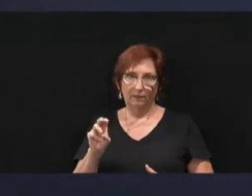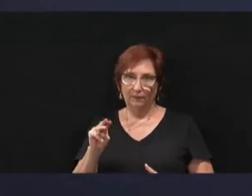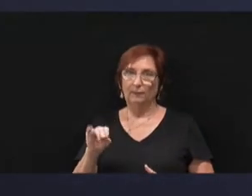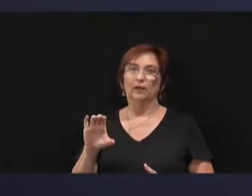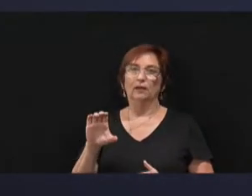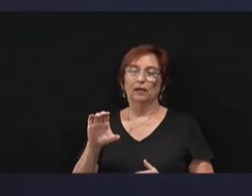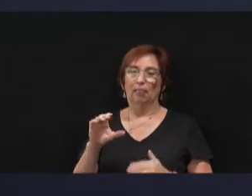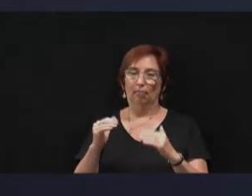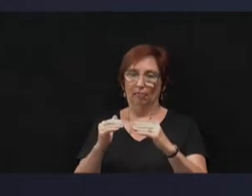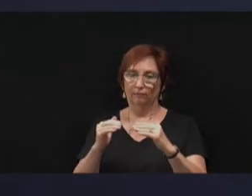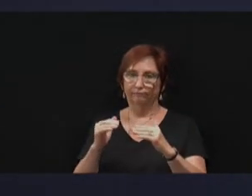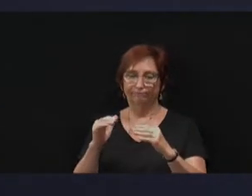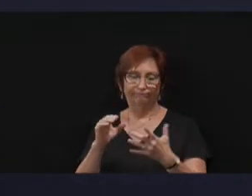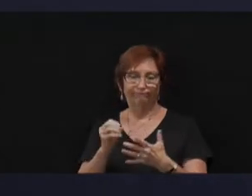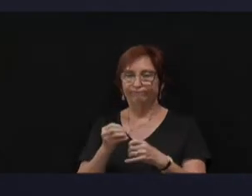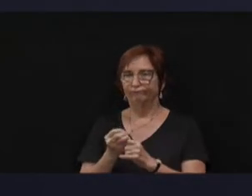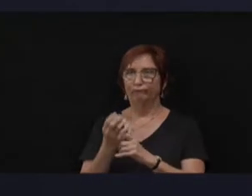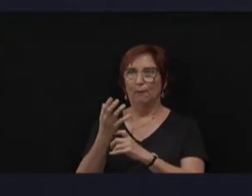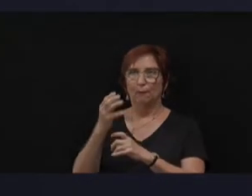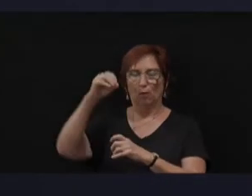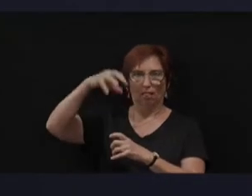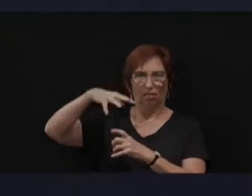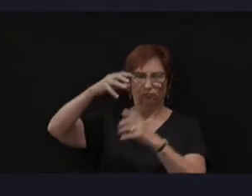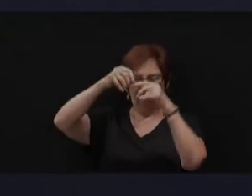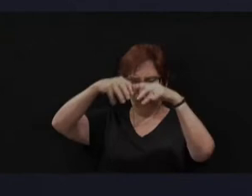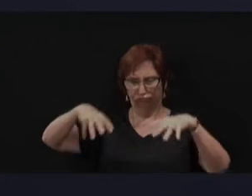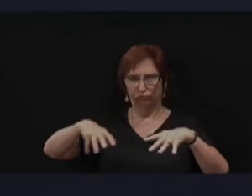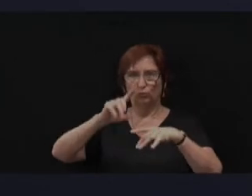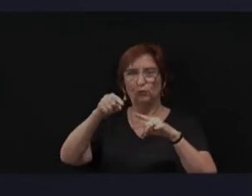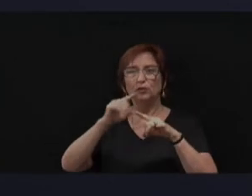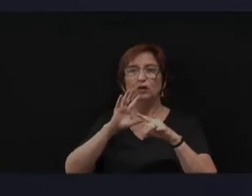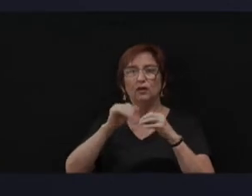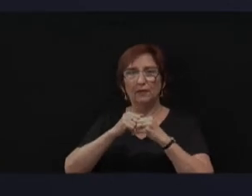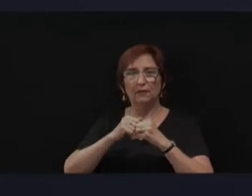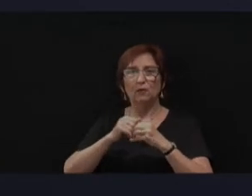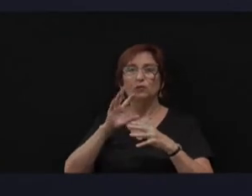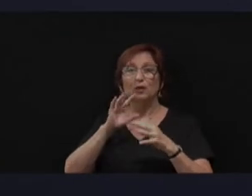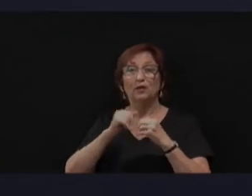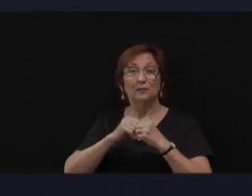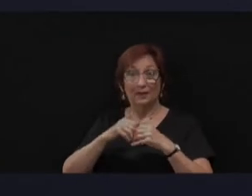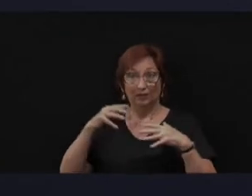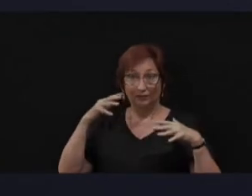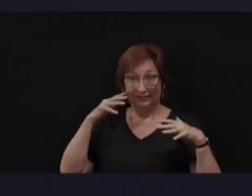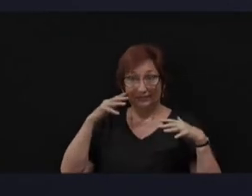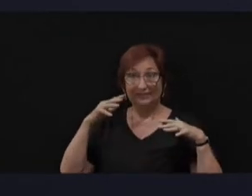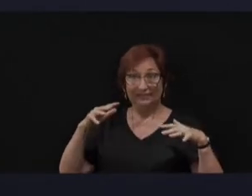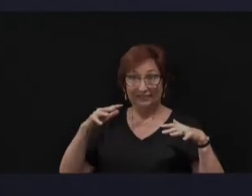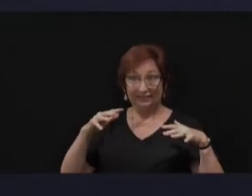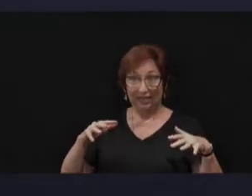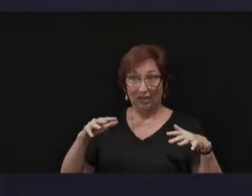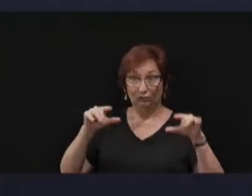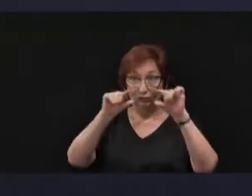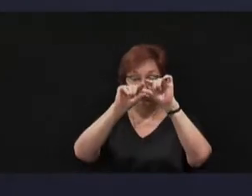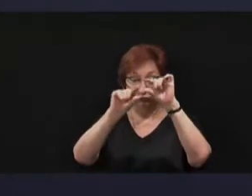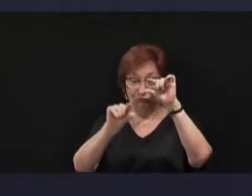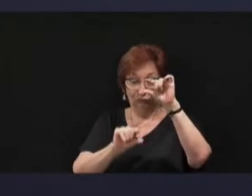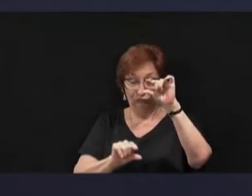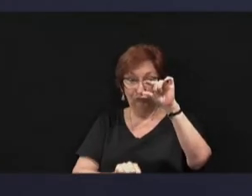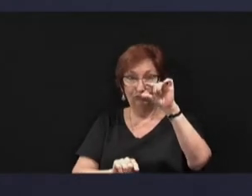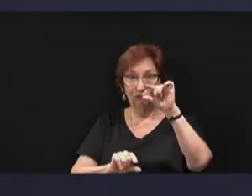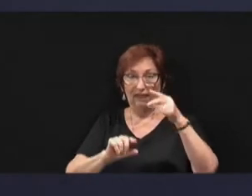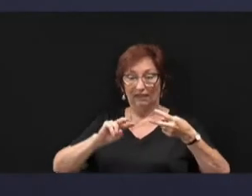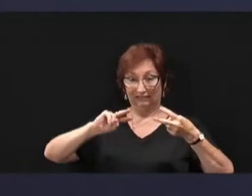is, when we talk about phonological, we're talking about sounds, and